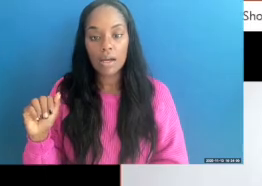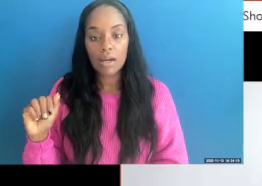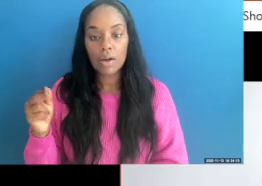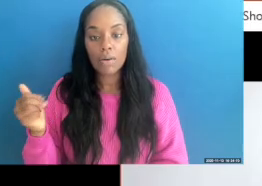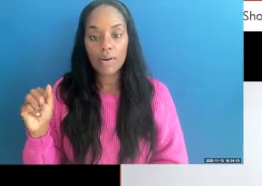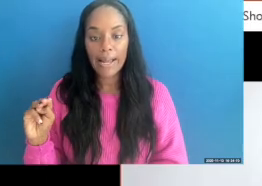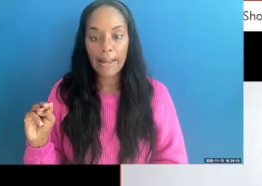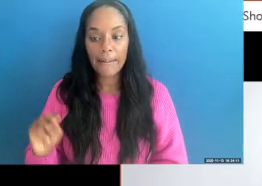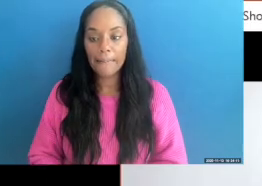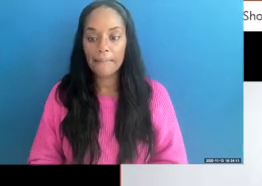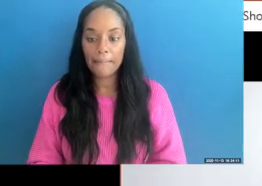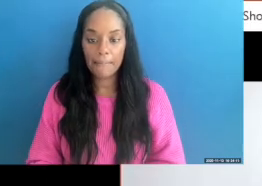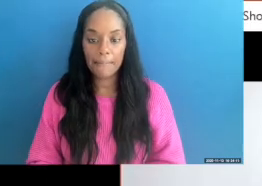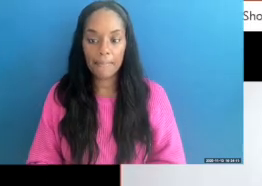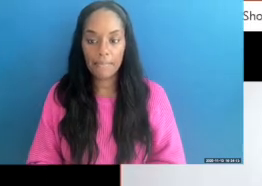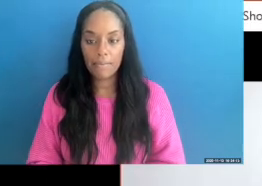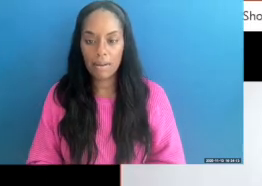Okay, next, Graham.